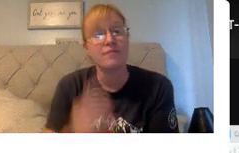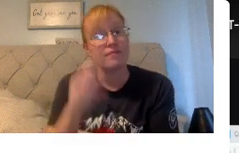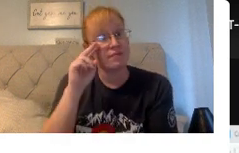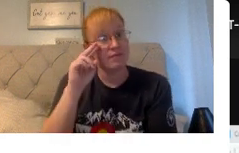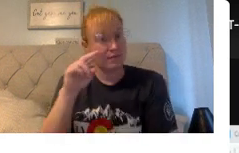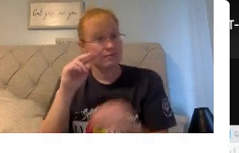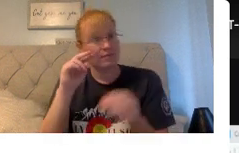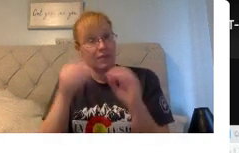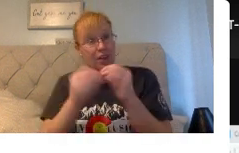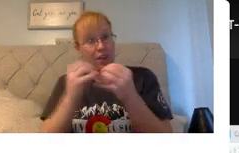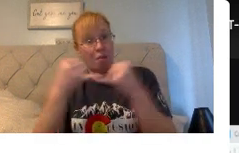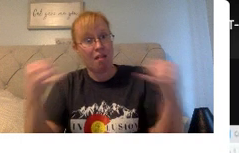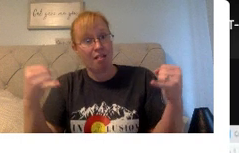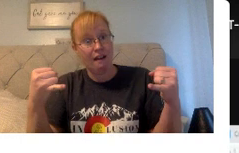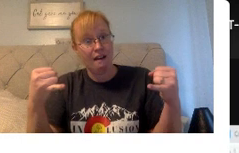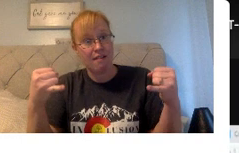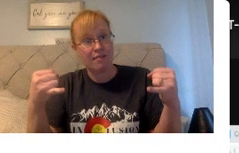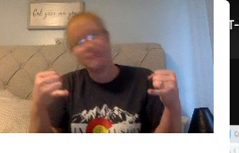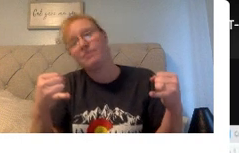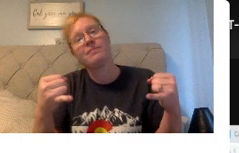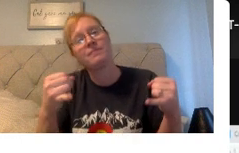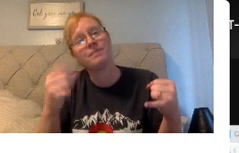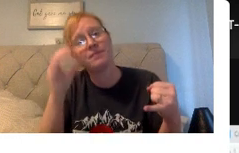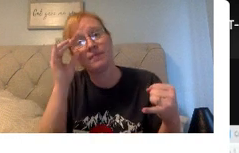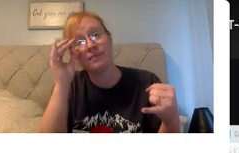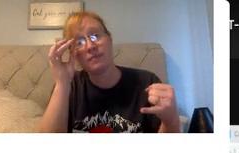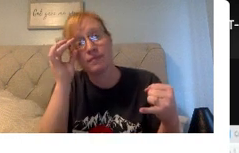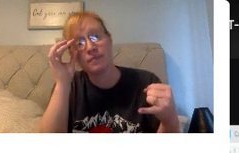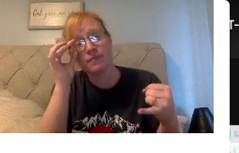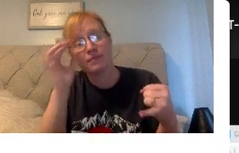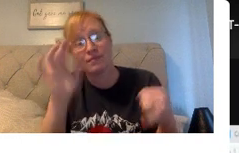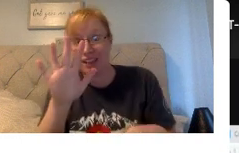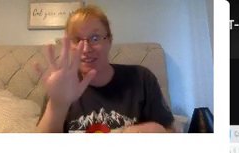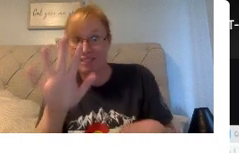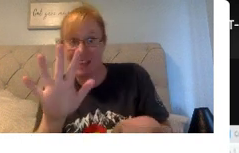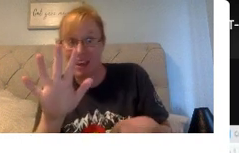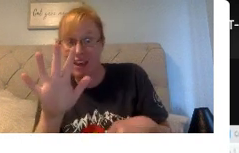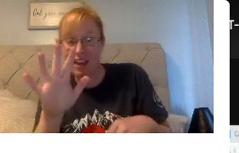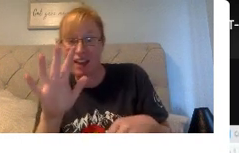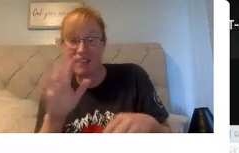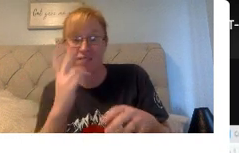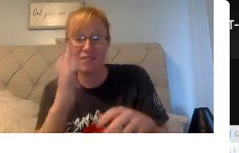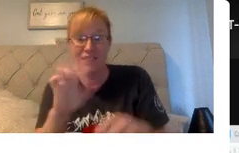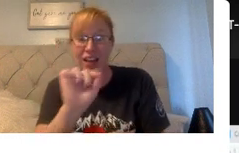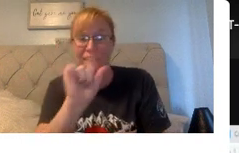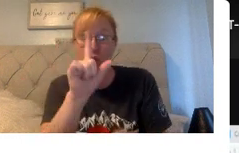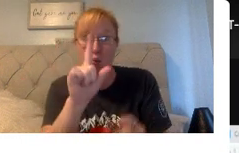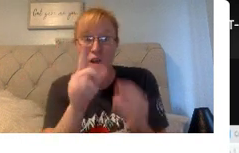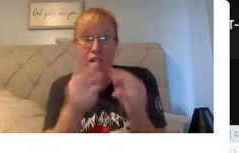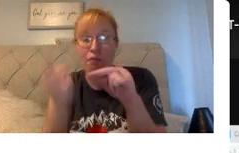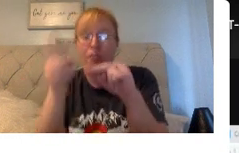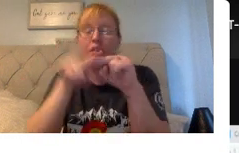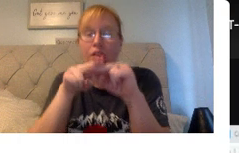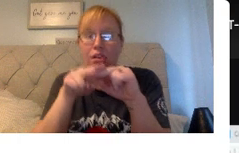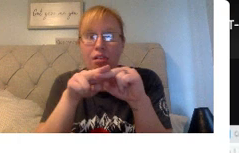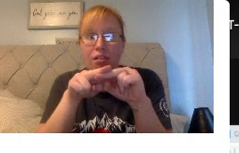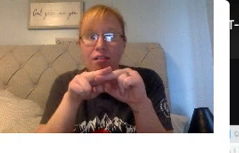line, I look at my number in front of the decimal, it's 5. I find that on my number line, and I go $1